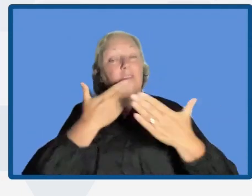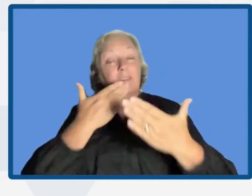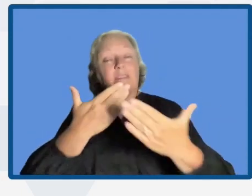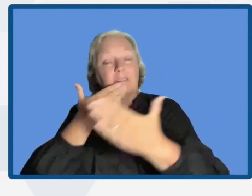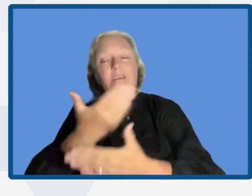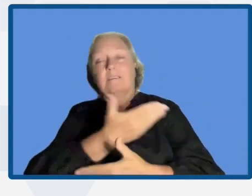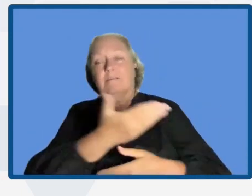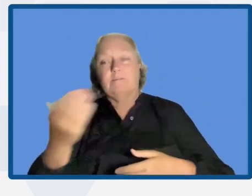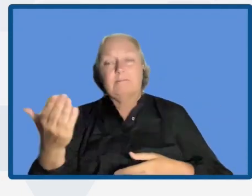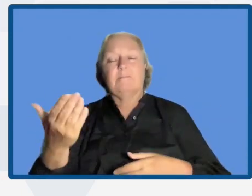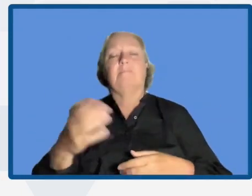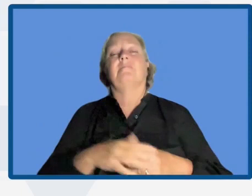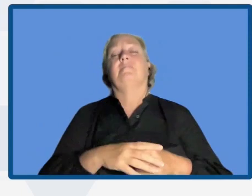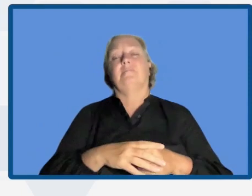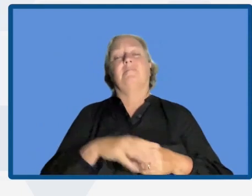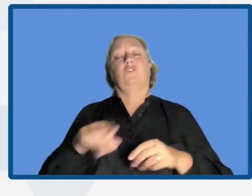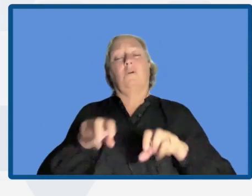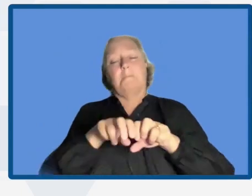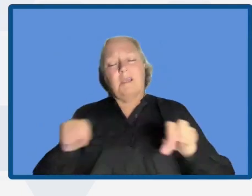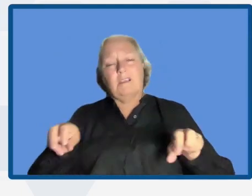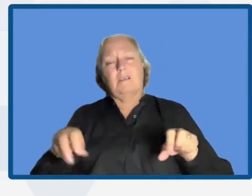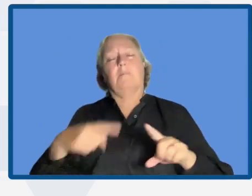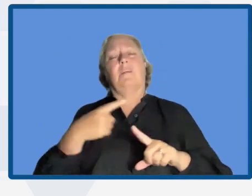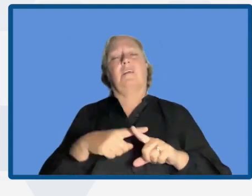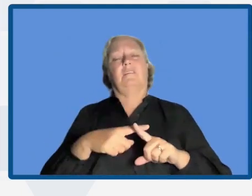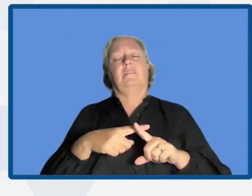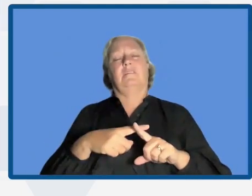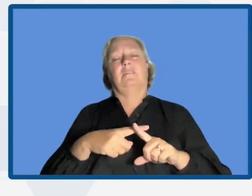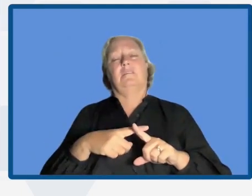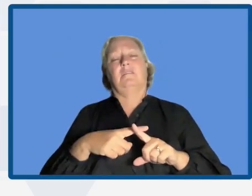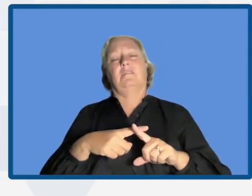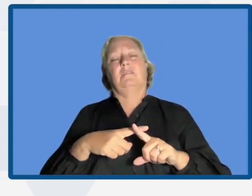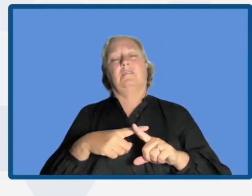panel members, and I will ask Guadalupe